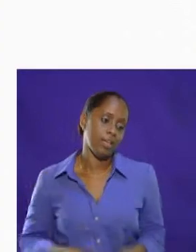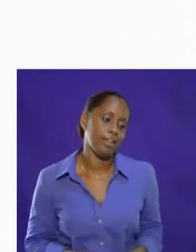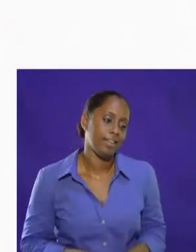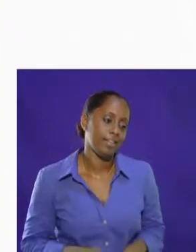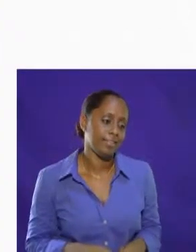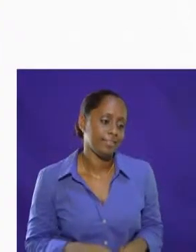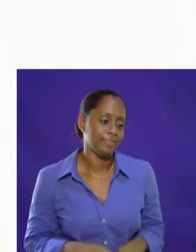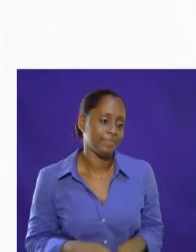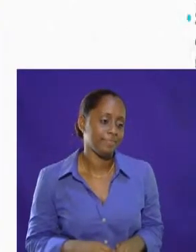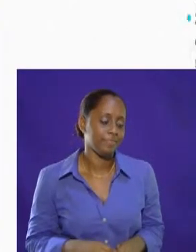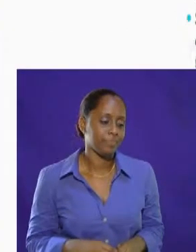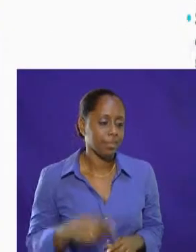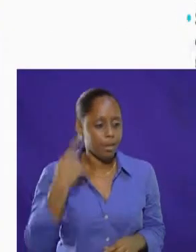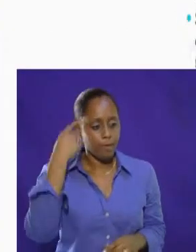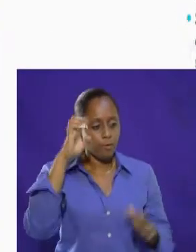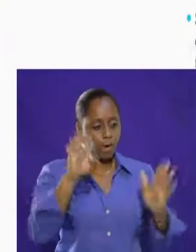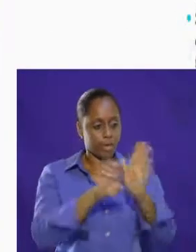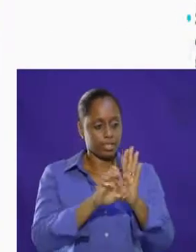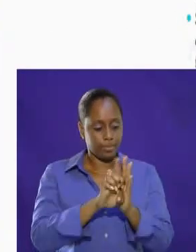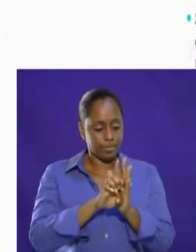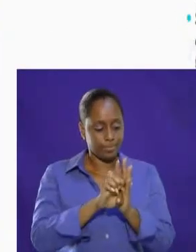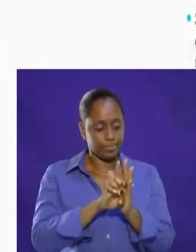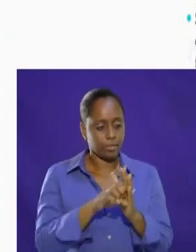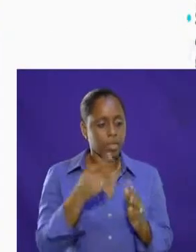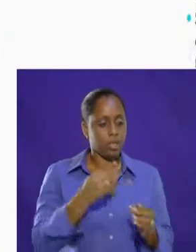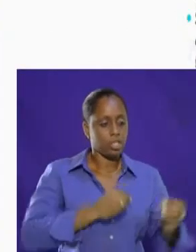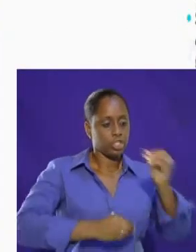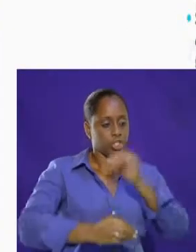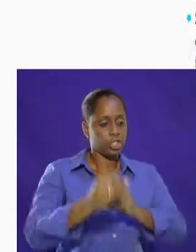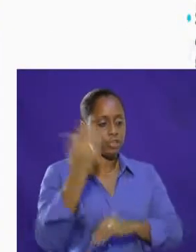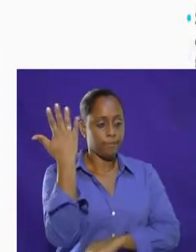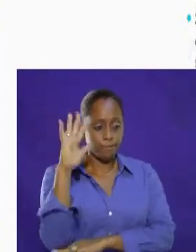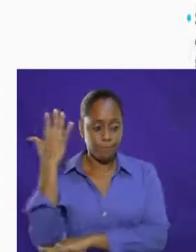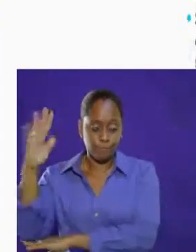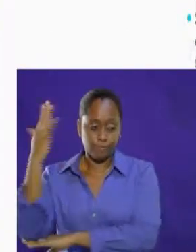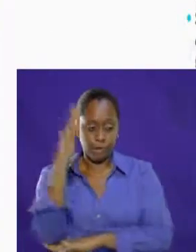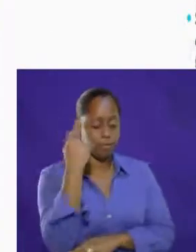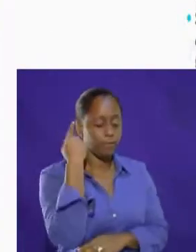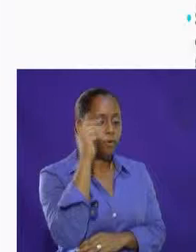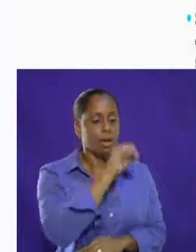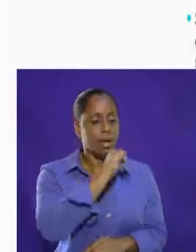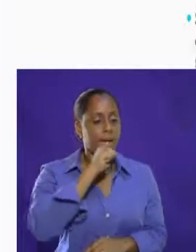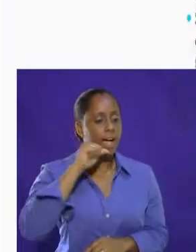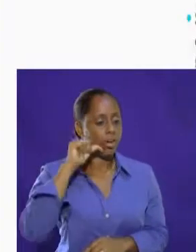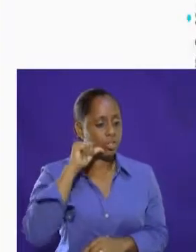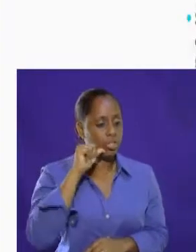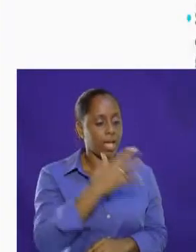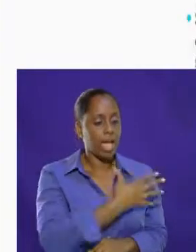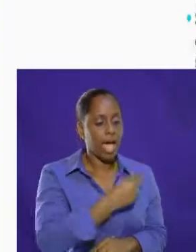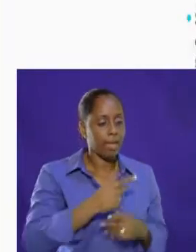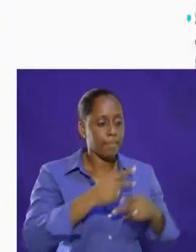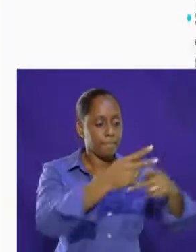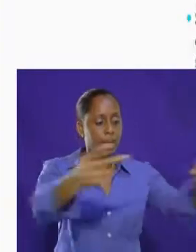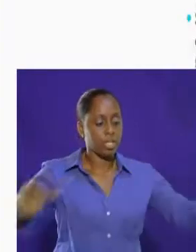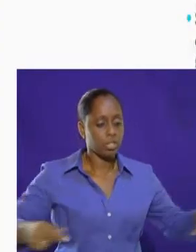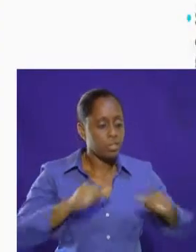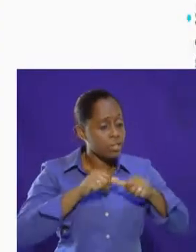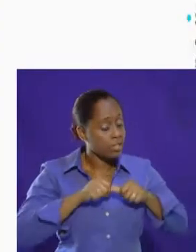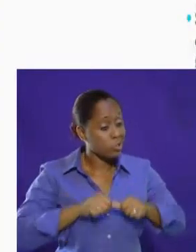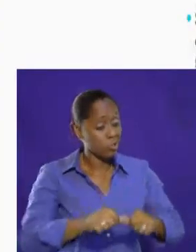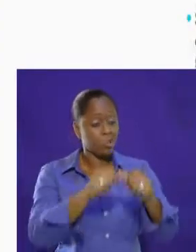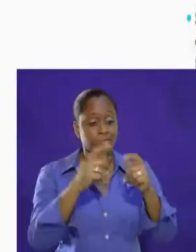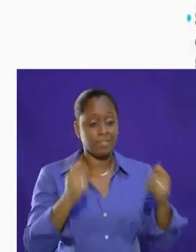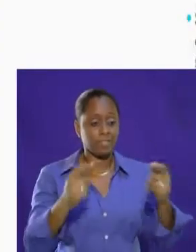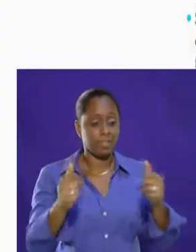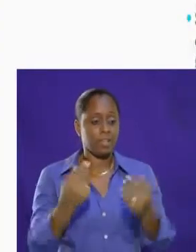human history. For example, the conversion of forests for agricultural and pasture continues at